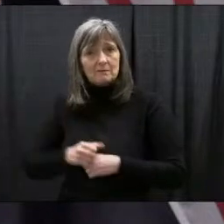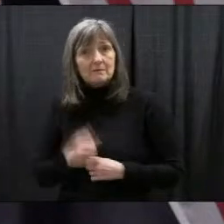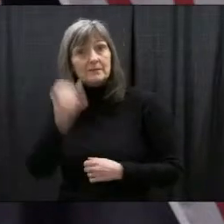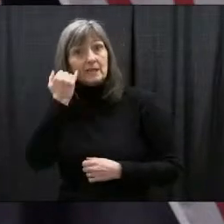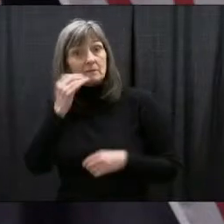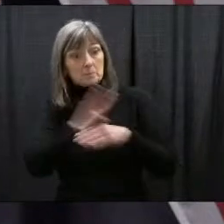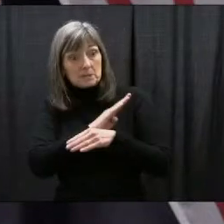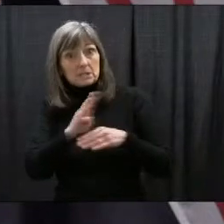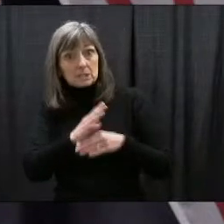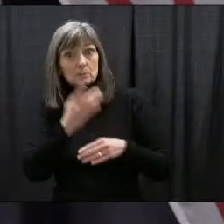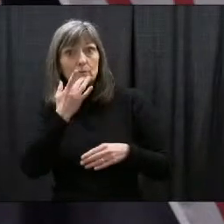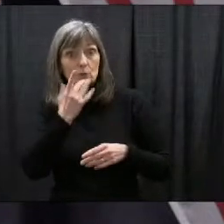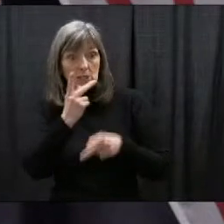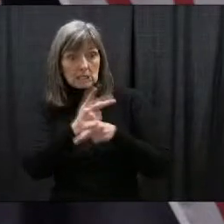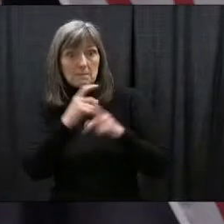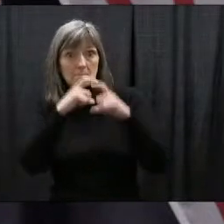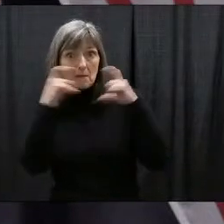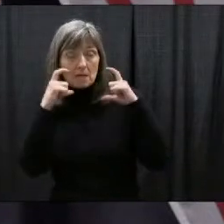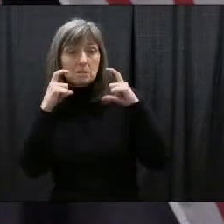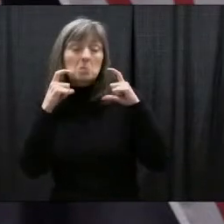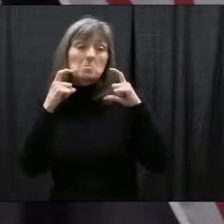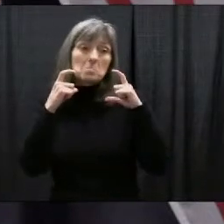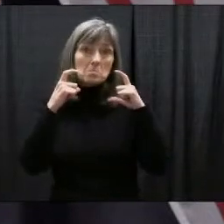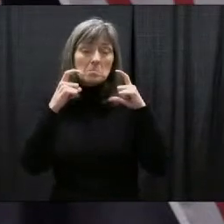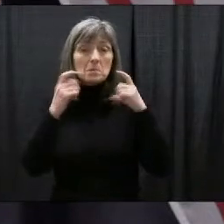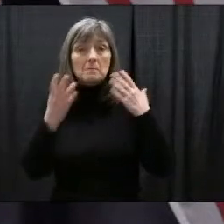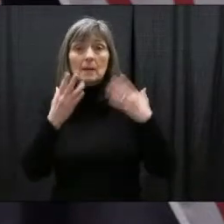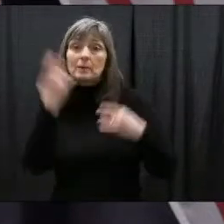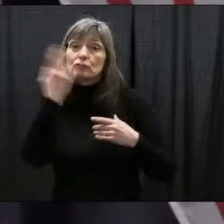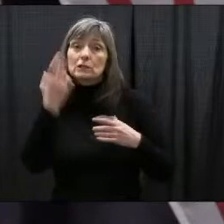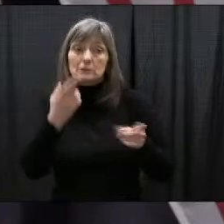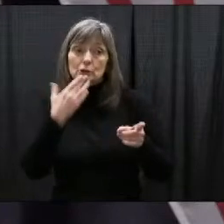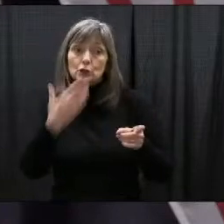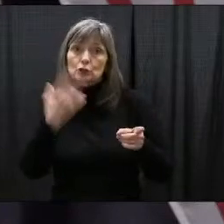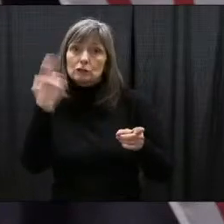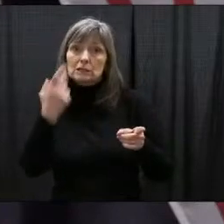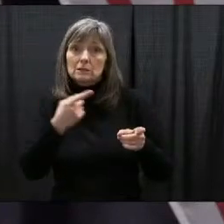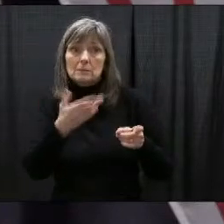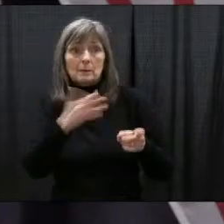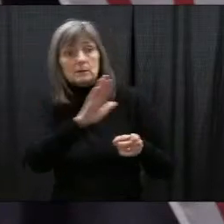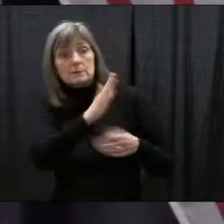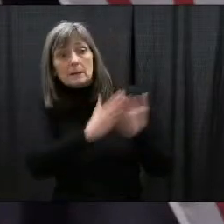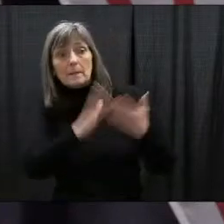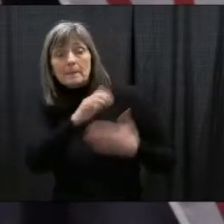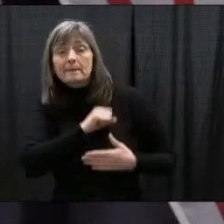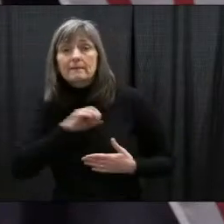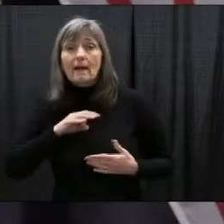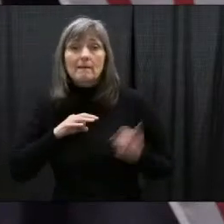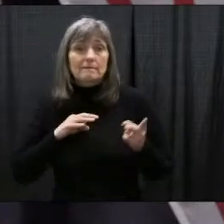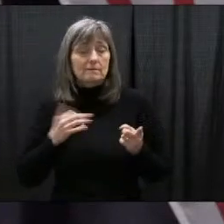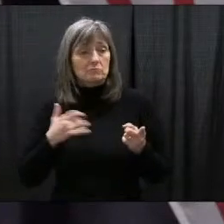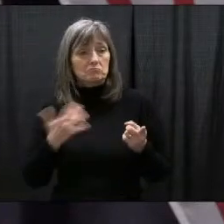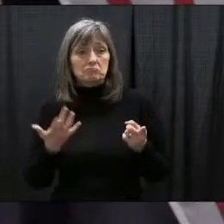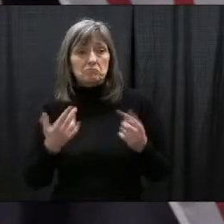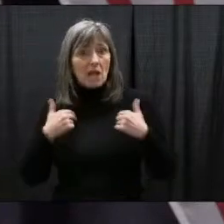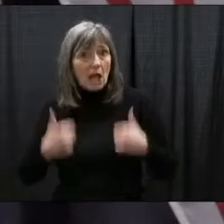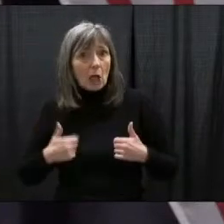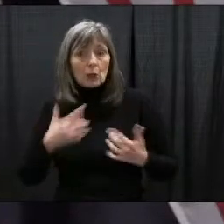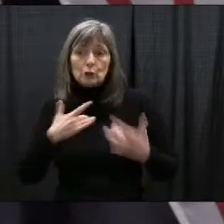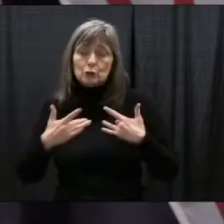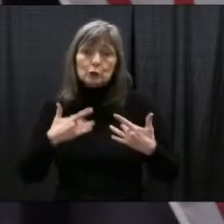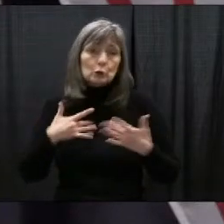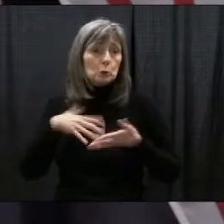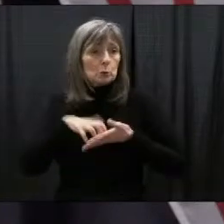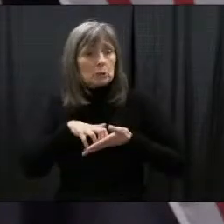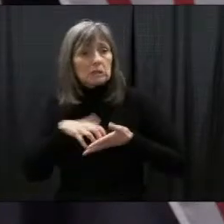keep masking in place, they may have some very good reasons for that. They may have employees who have health